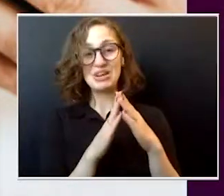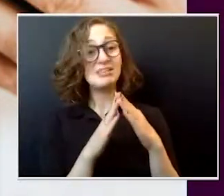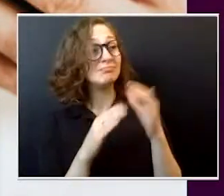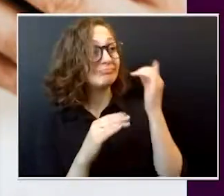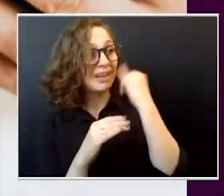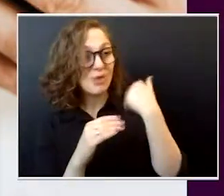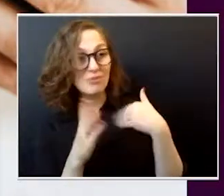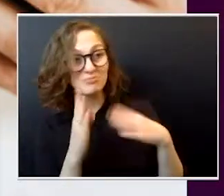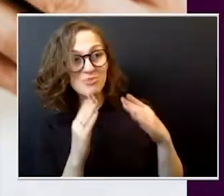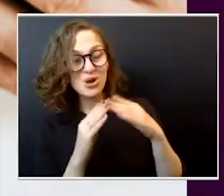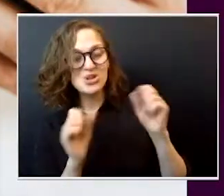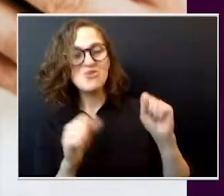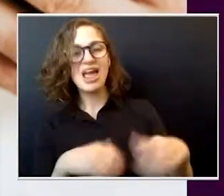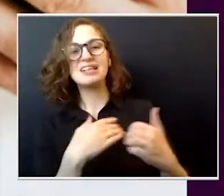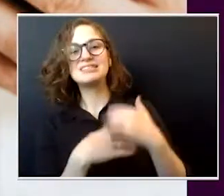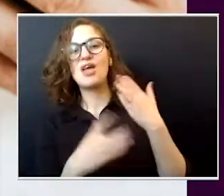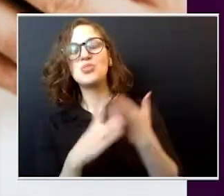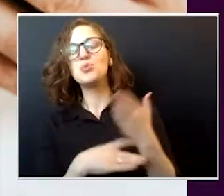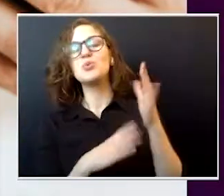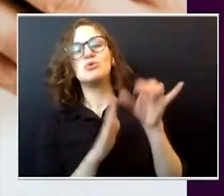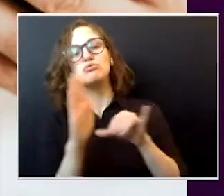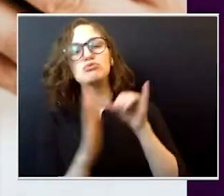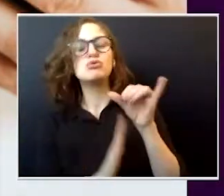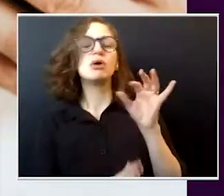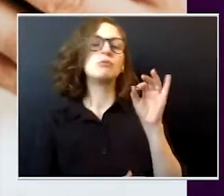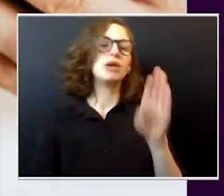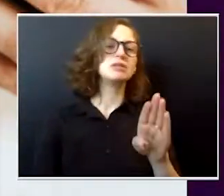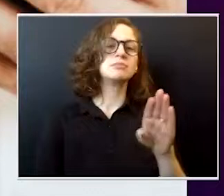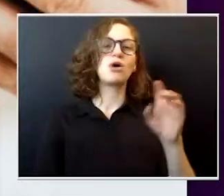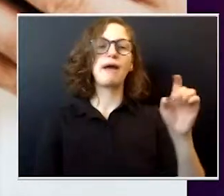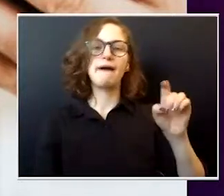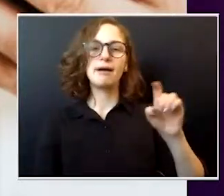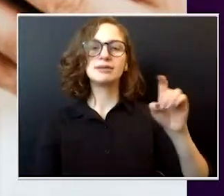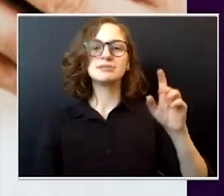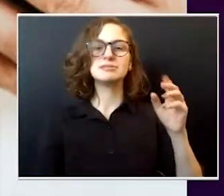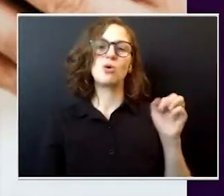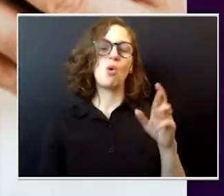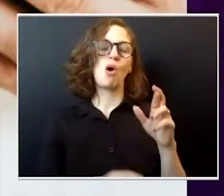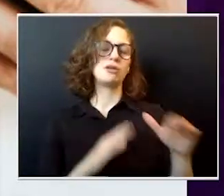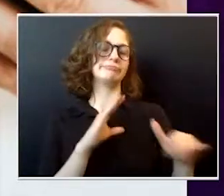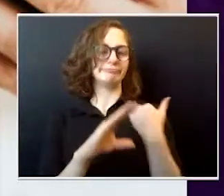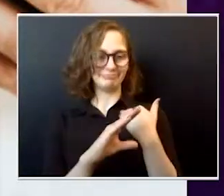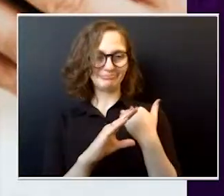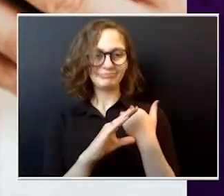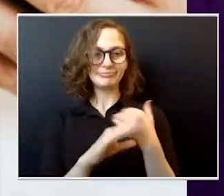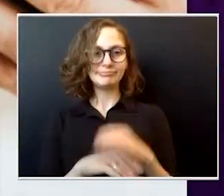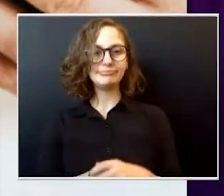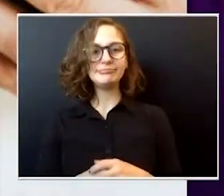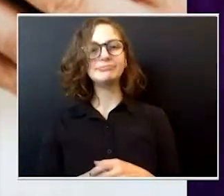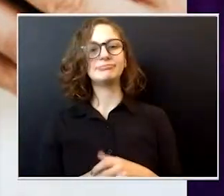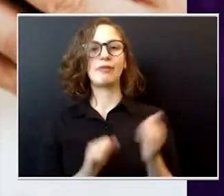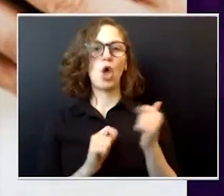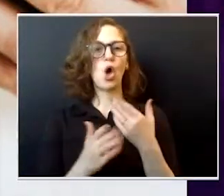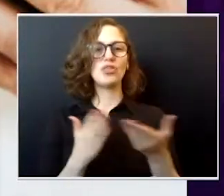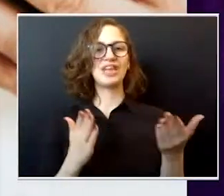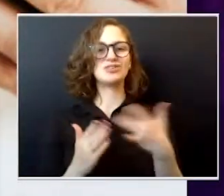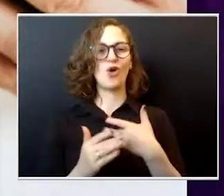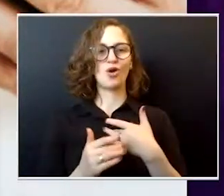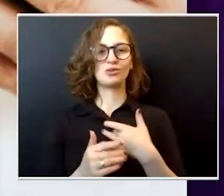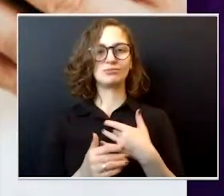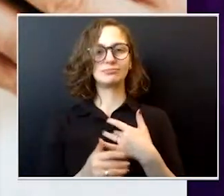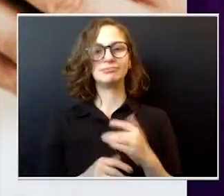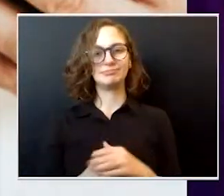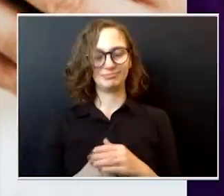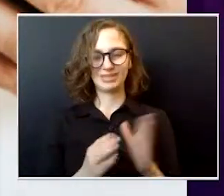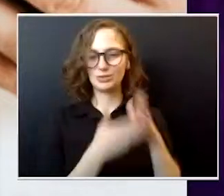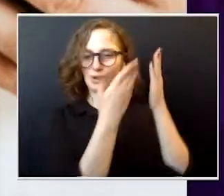time on YouTube, Facebook, the X platform, or you can send them to us at our email, the All Things Heart email. It's all right there, the